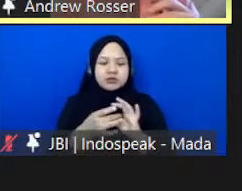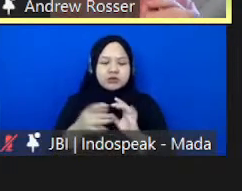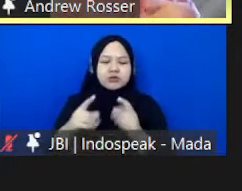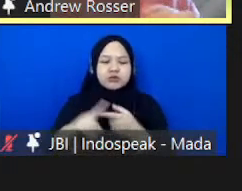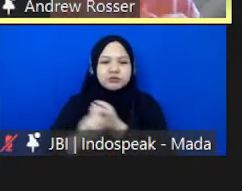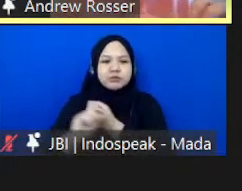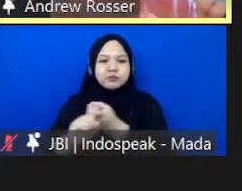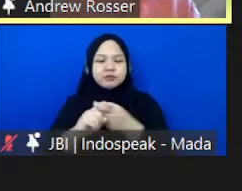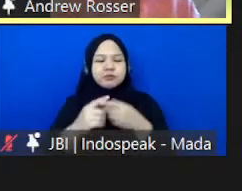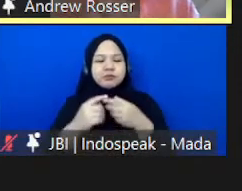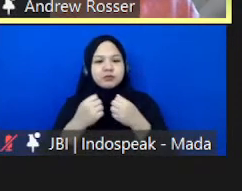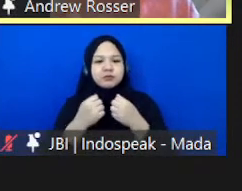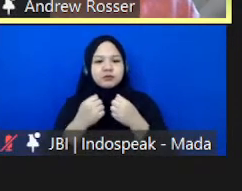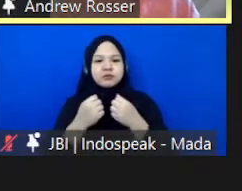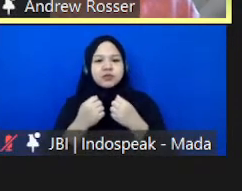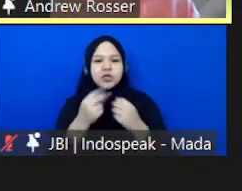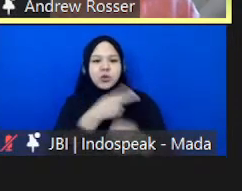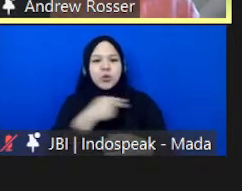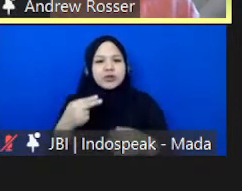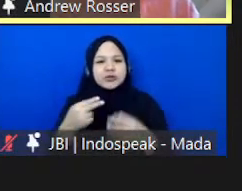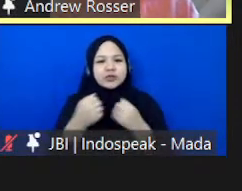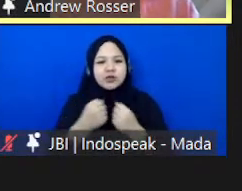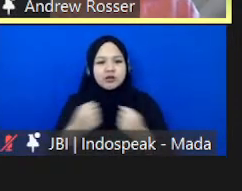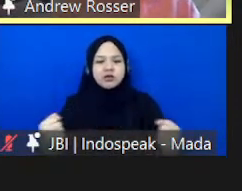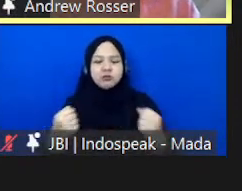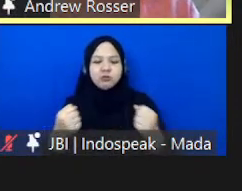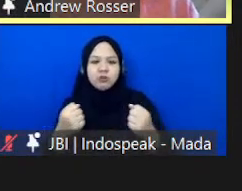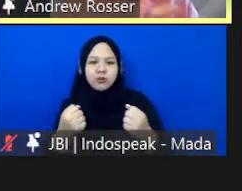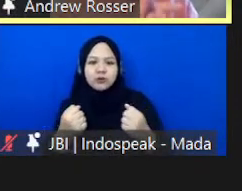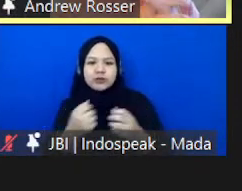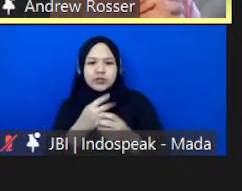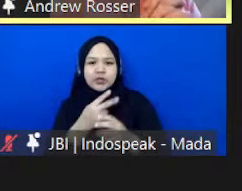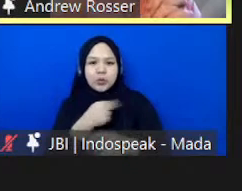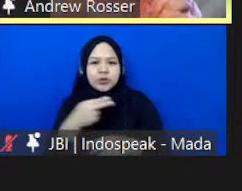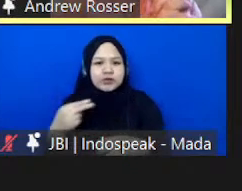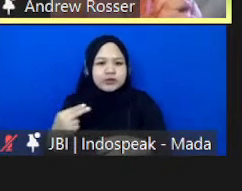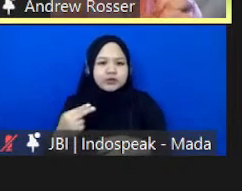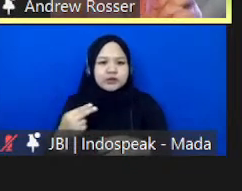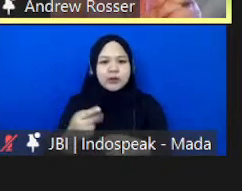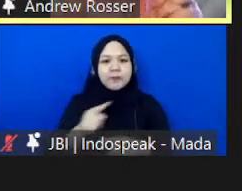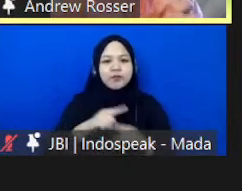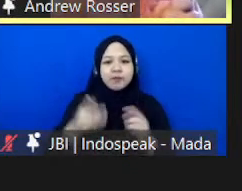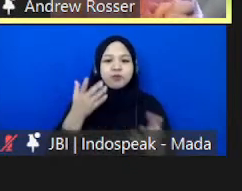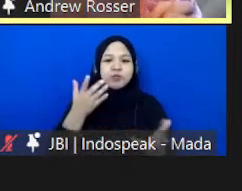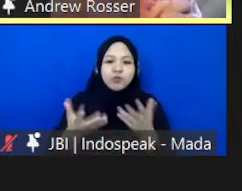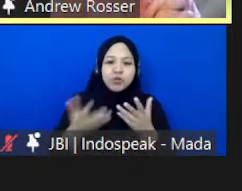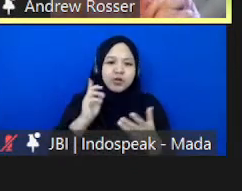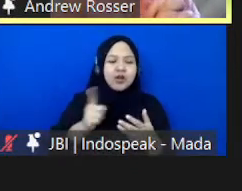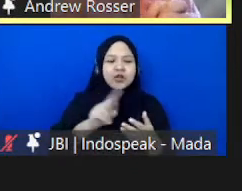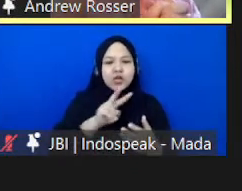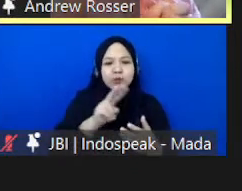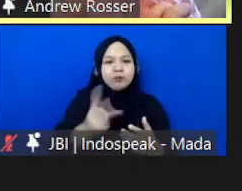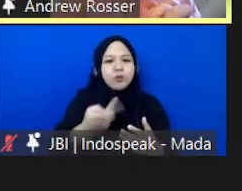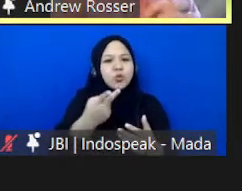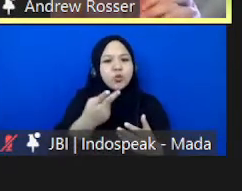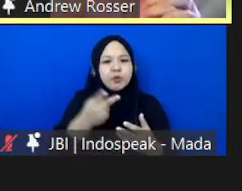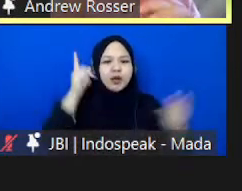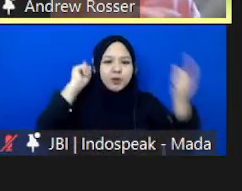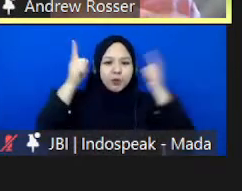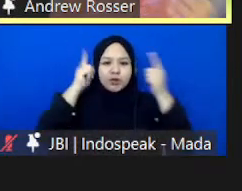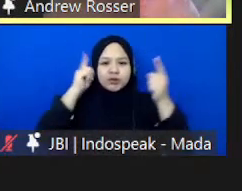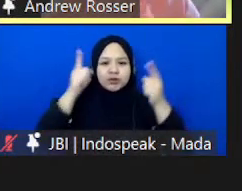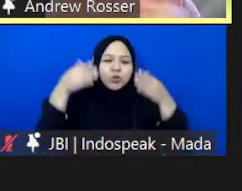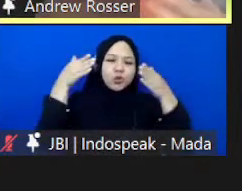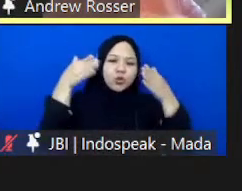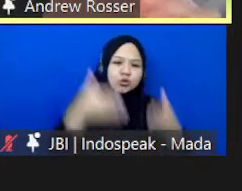the political dynamics surrounding specific areas of health policy, and clearly the most likely area for this to happen is health